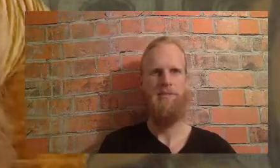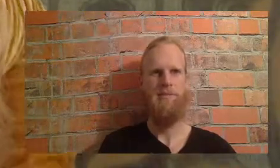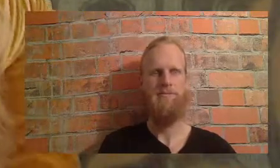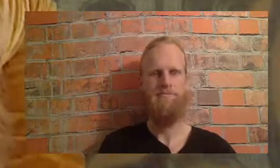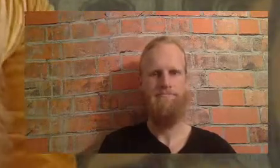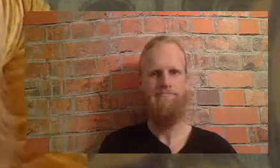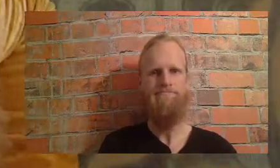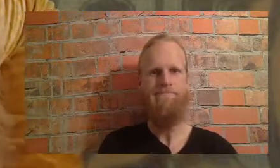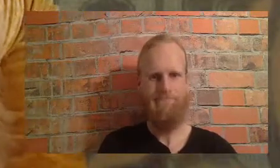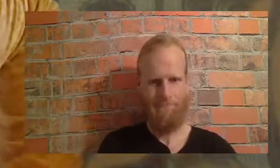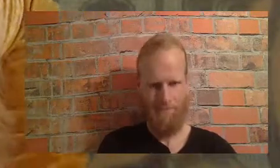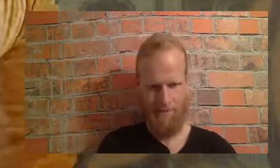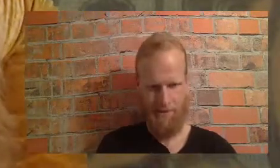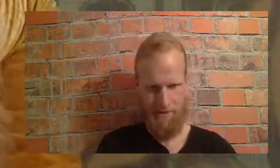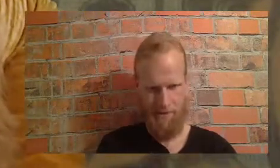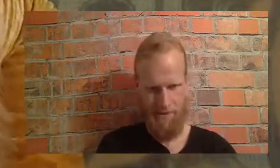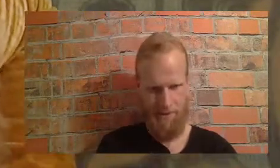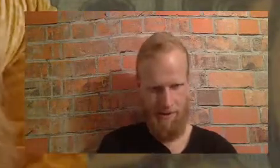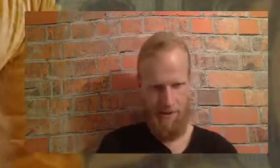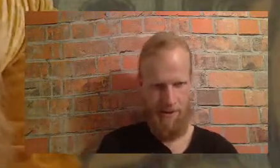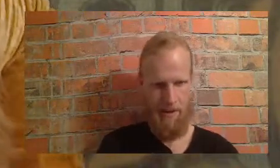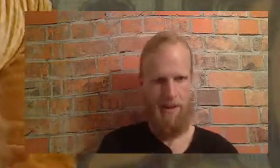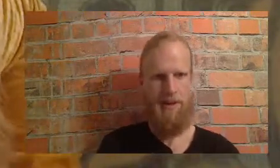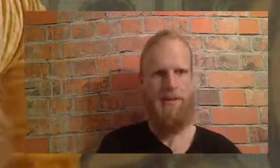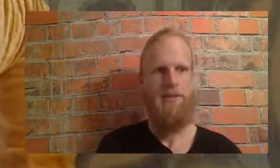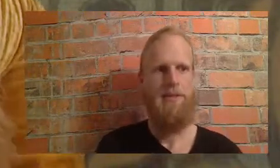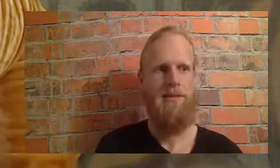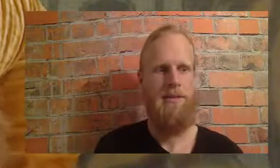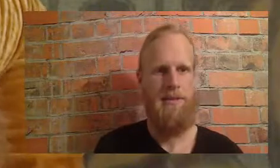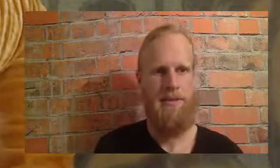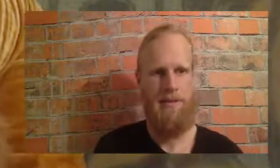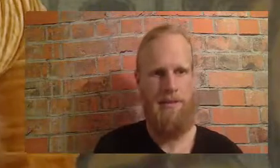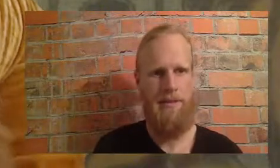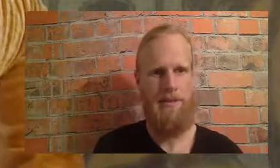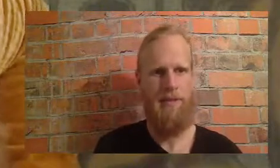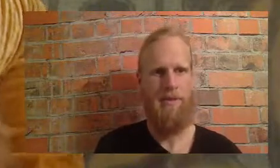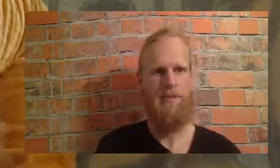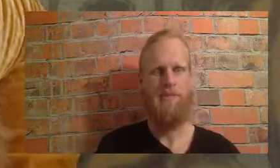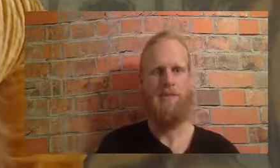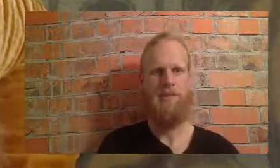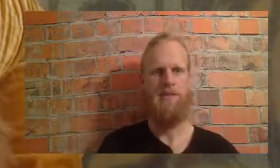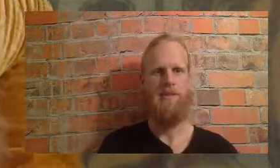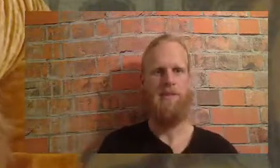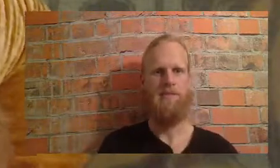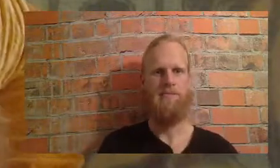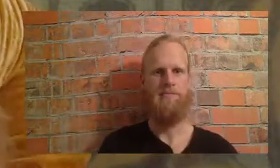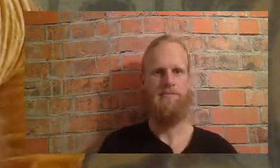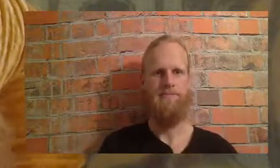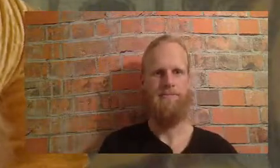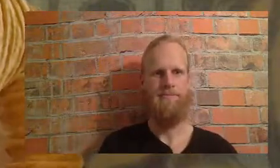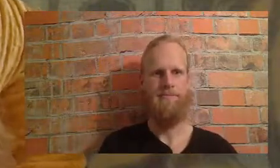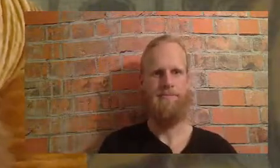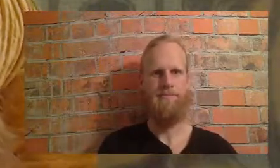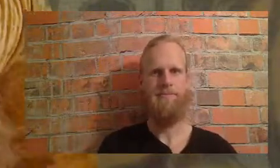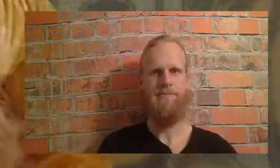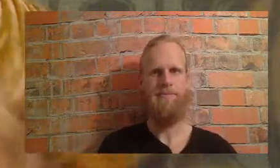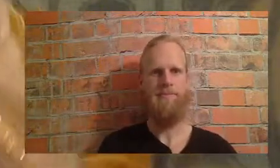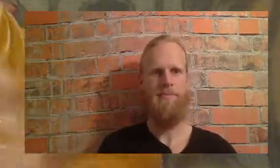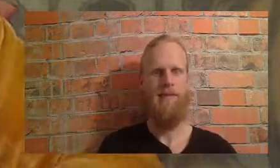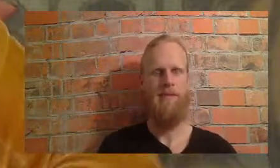And I want them to say they're sorry. I want them to learn their